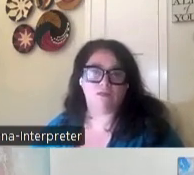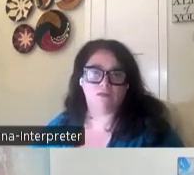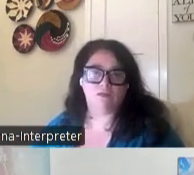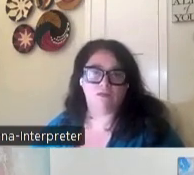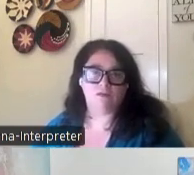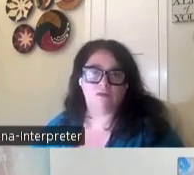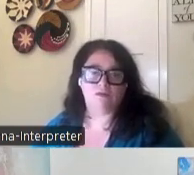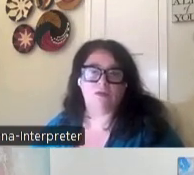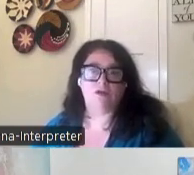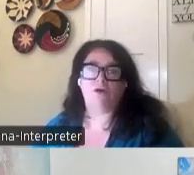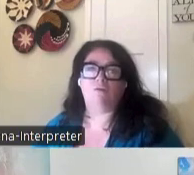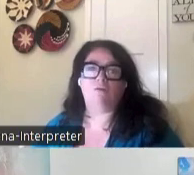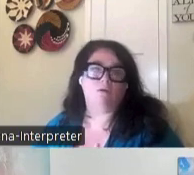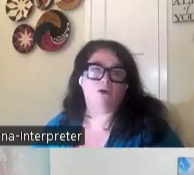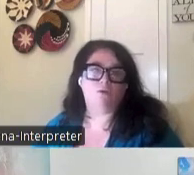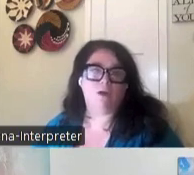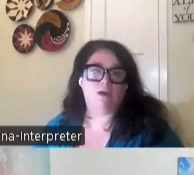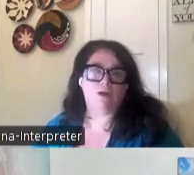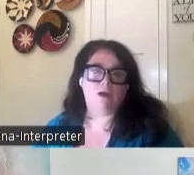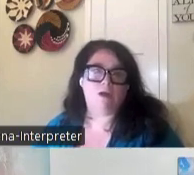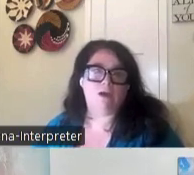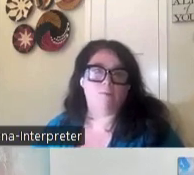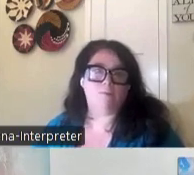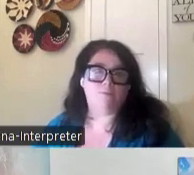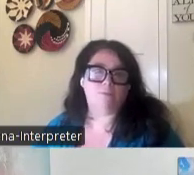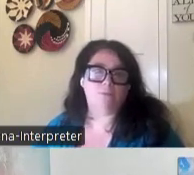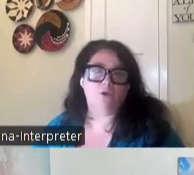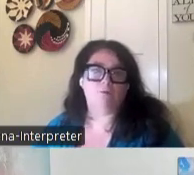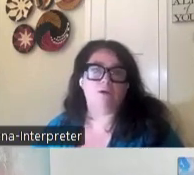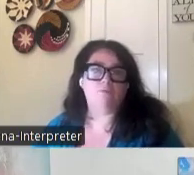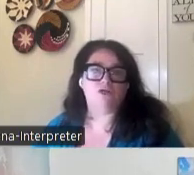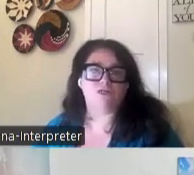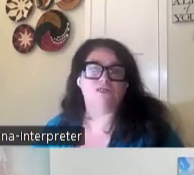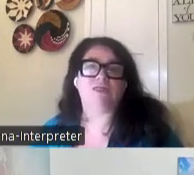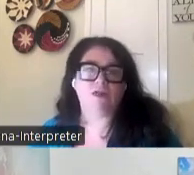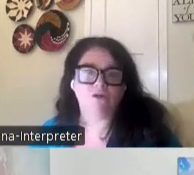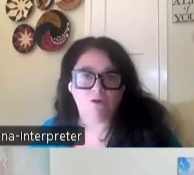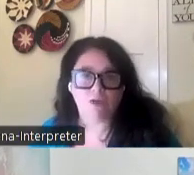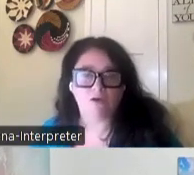know, generally speaking, we aren't going to get a whole lot of rain between spring and fall.